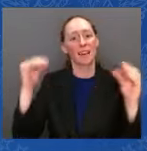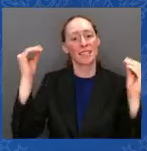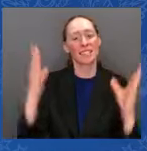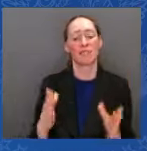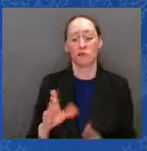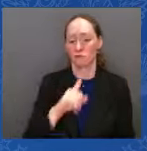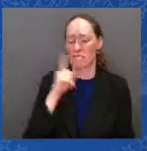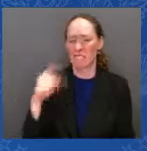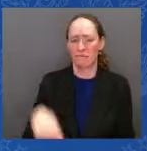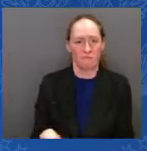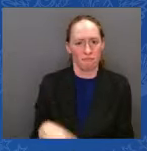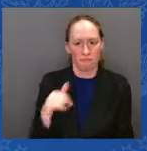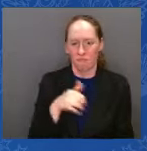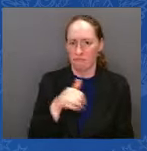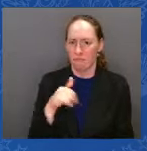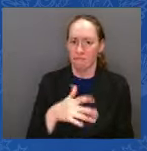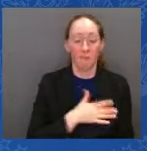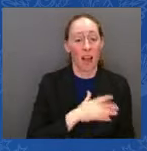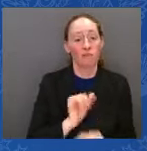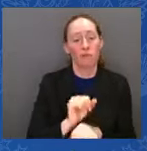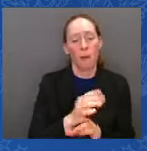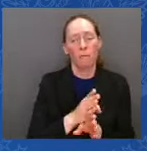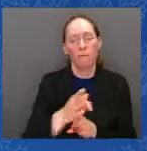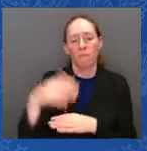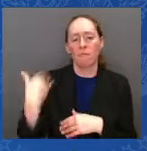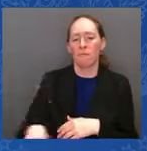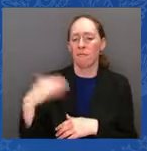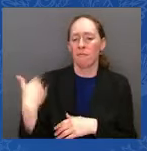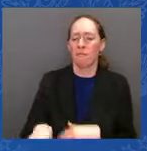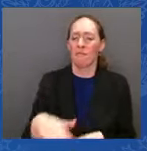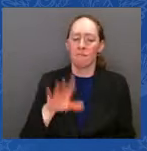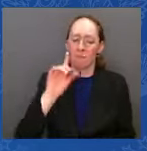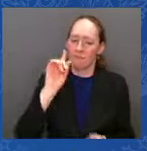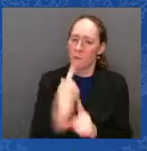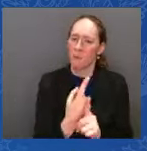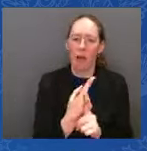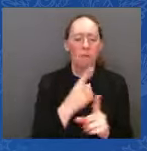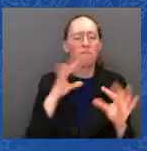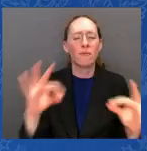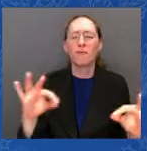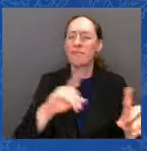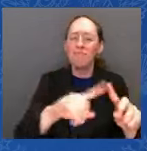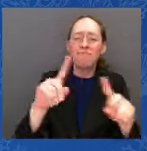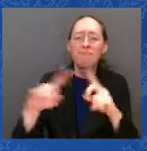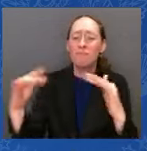the entirety of which I have spent in the wonderfully diverse community of White Plains.